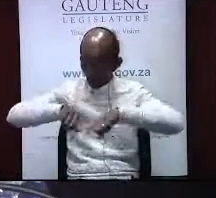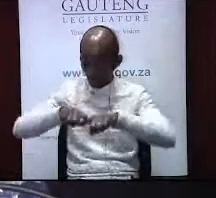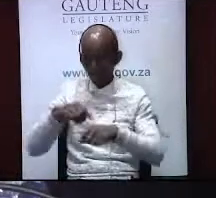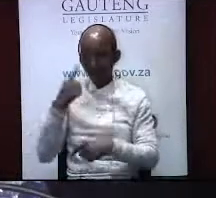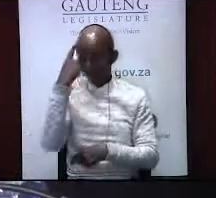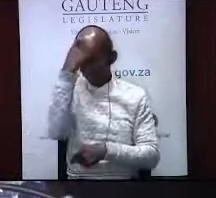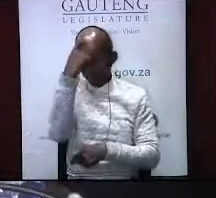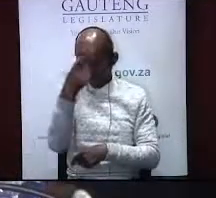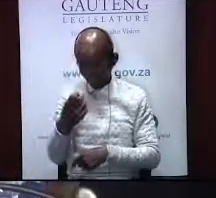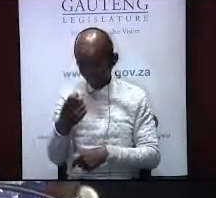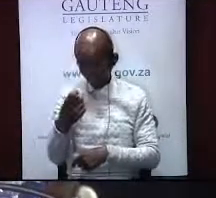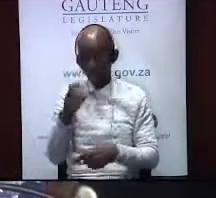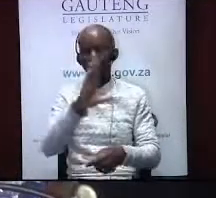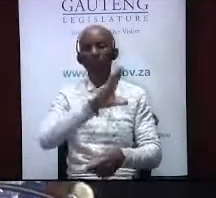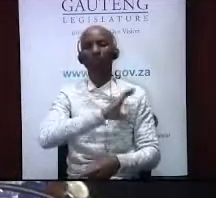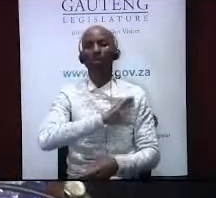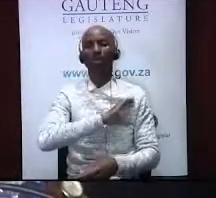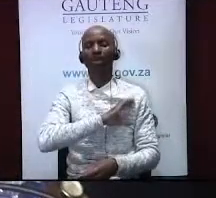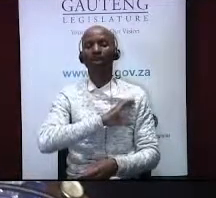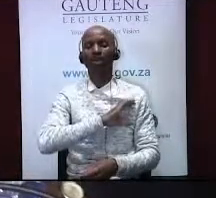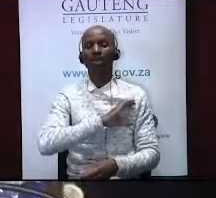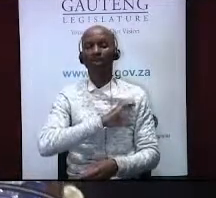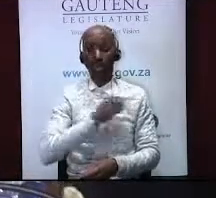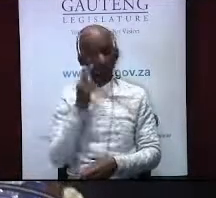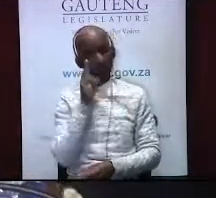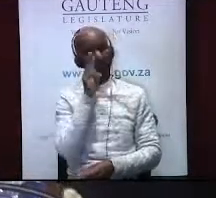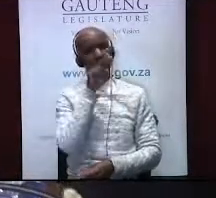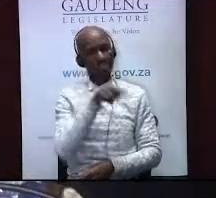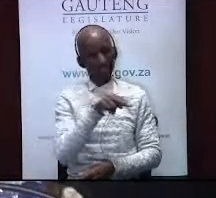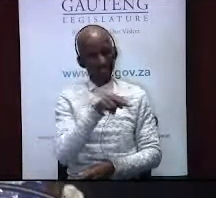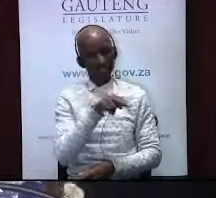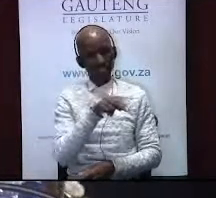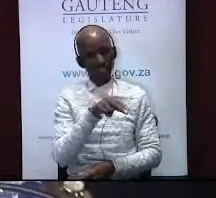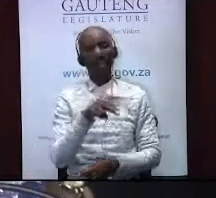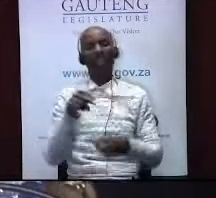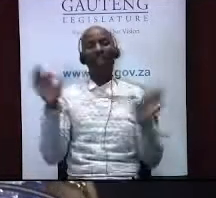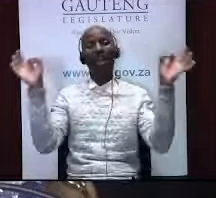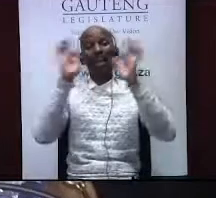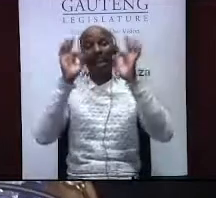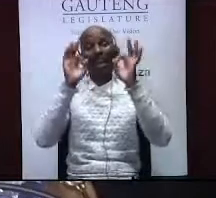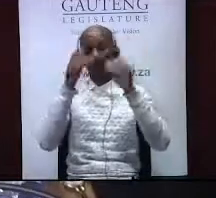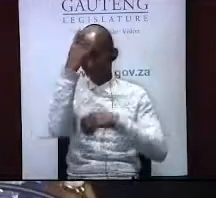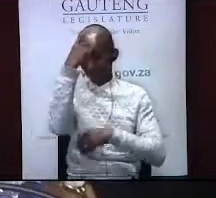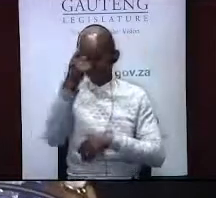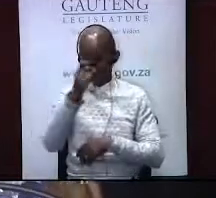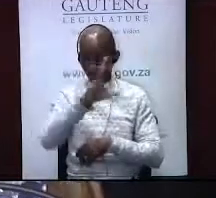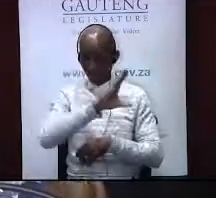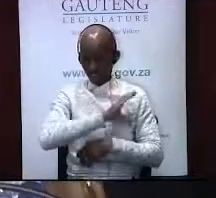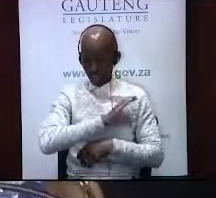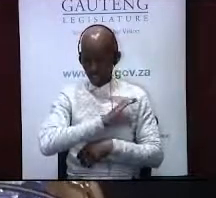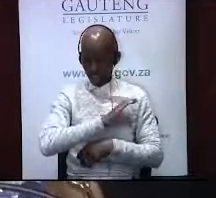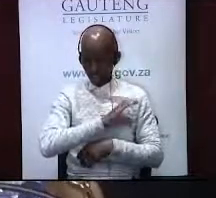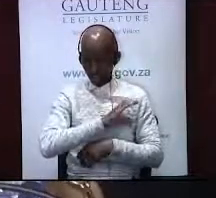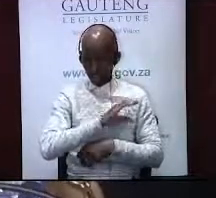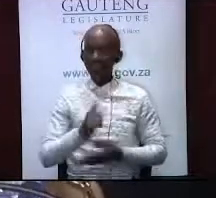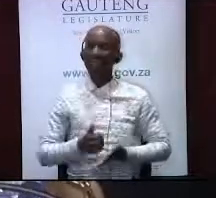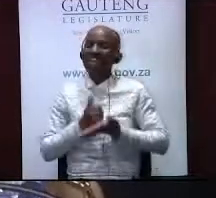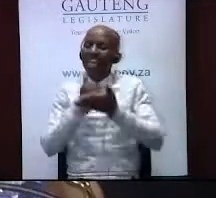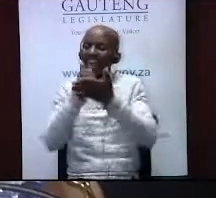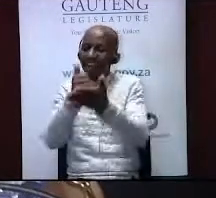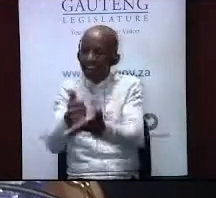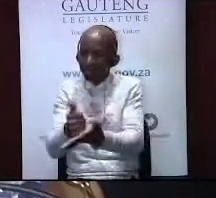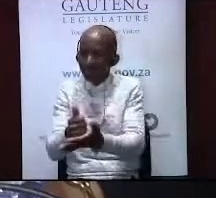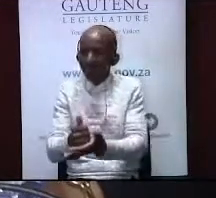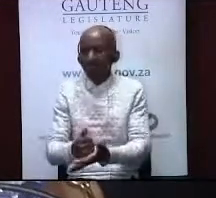believers in Christ. We see non-believers in Christ. Ba fepa sechaba